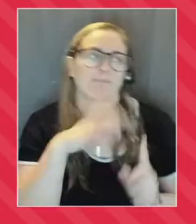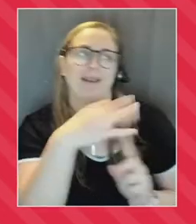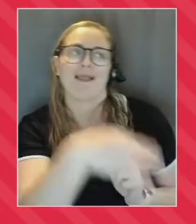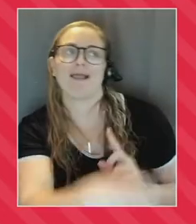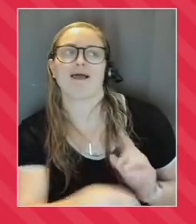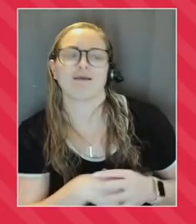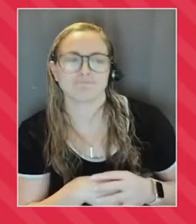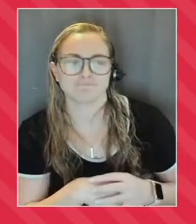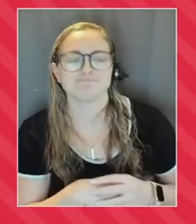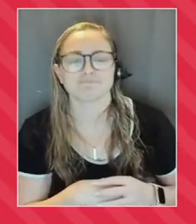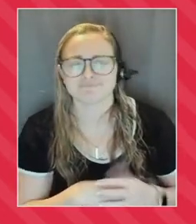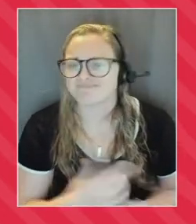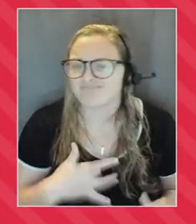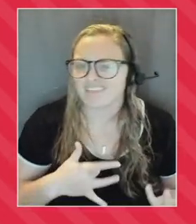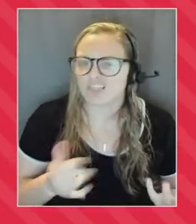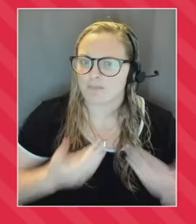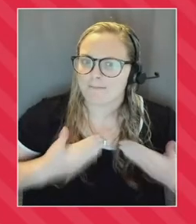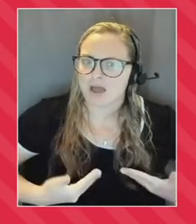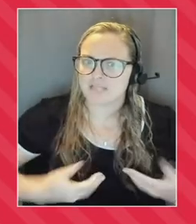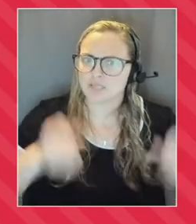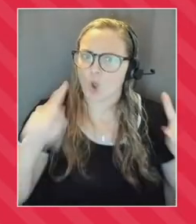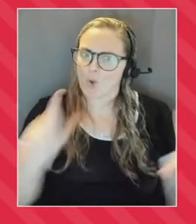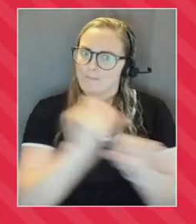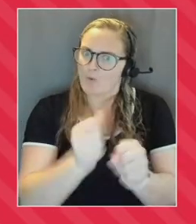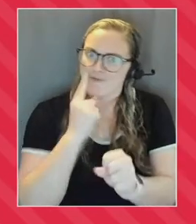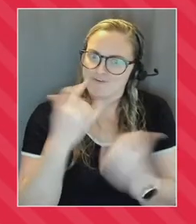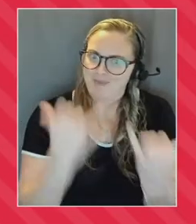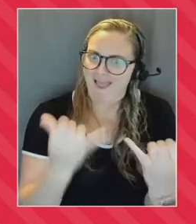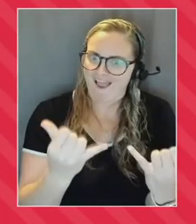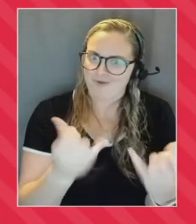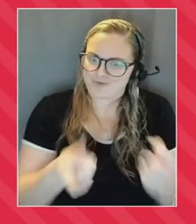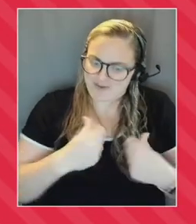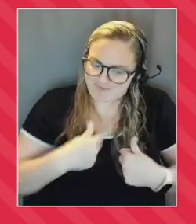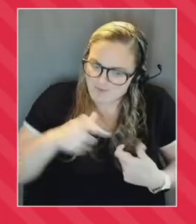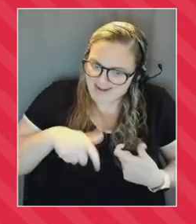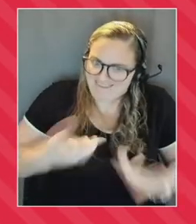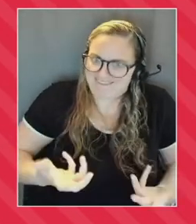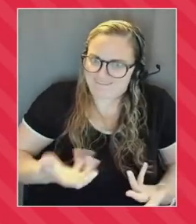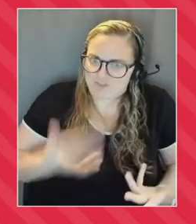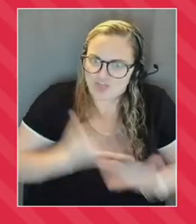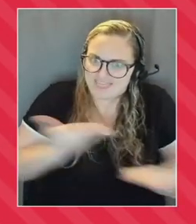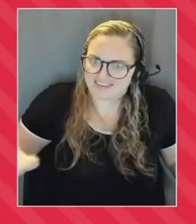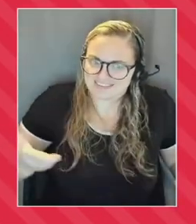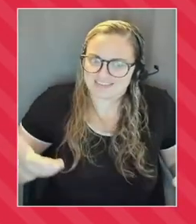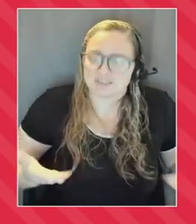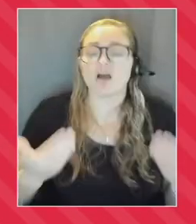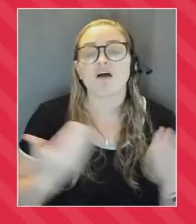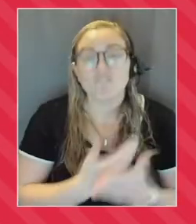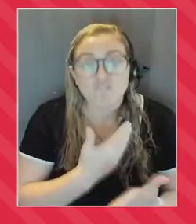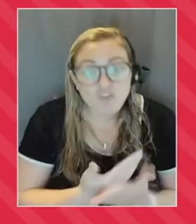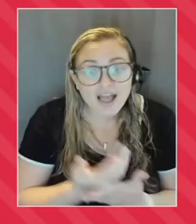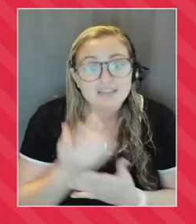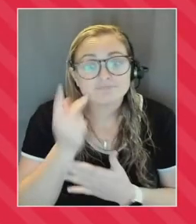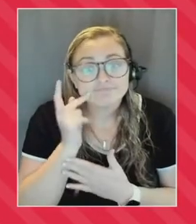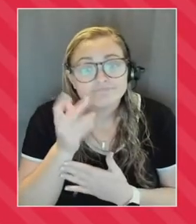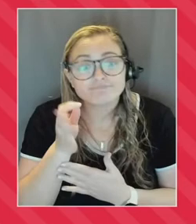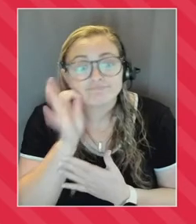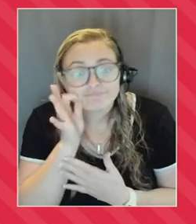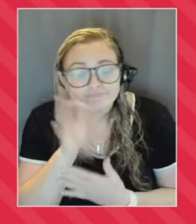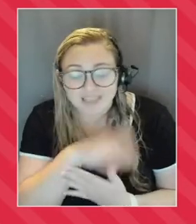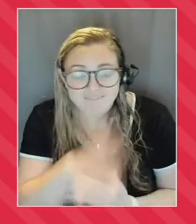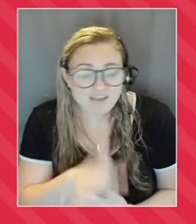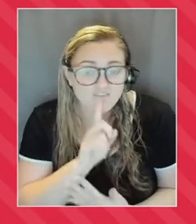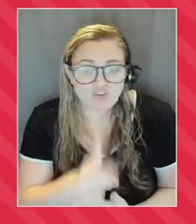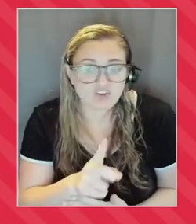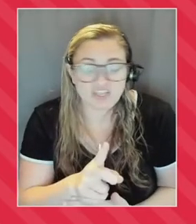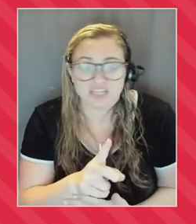Banana. Okay. I feel like my body's like, okay, I'm gonna work for you now because you are giving me the good stuff. Fresh produce. Like, I've never really did